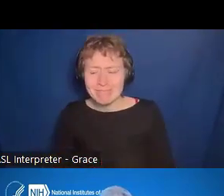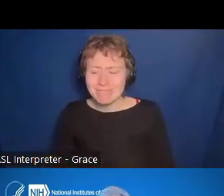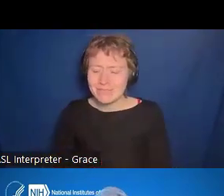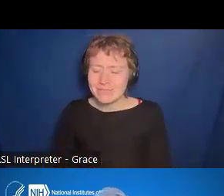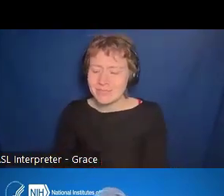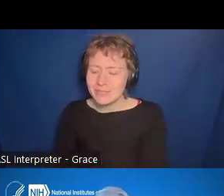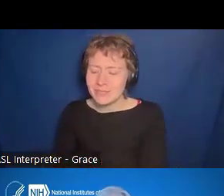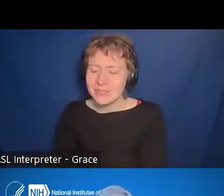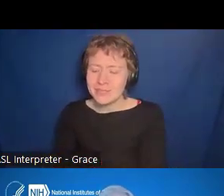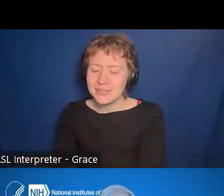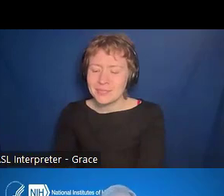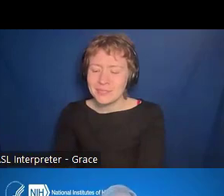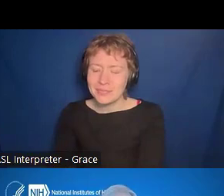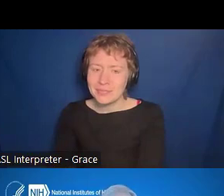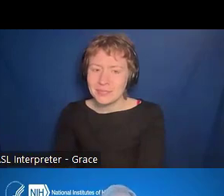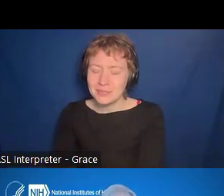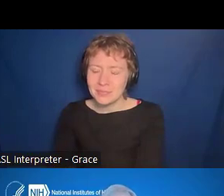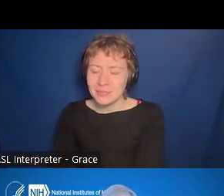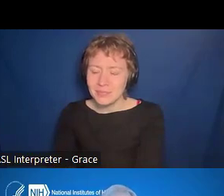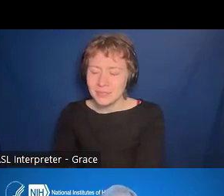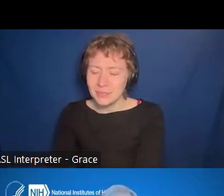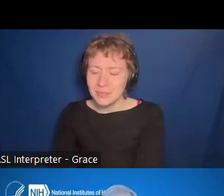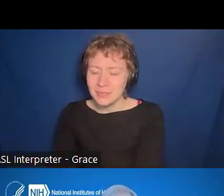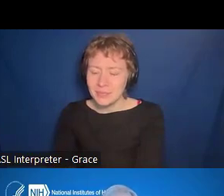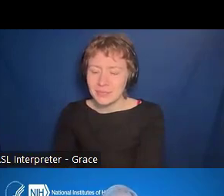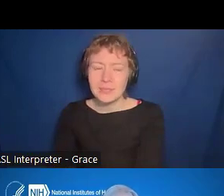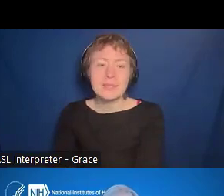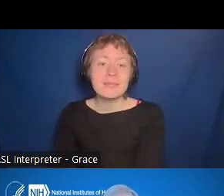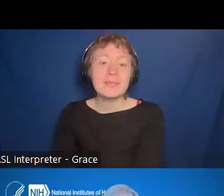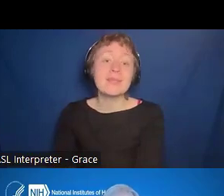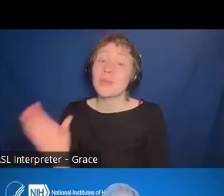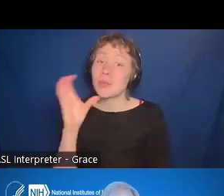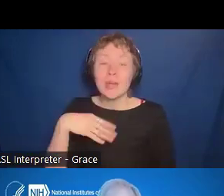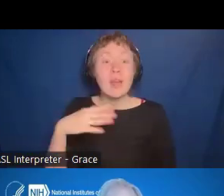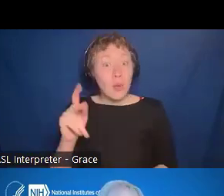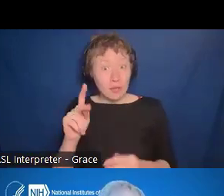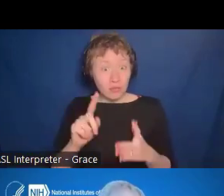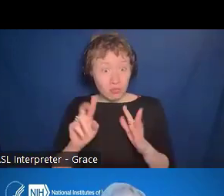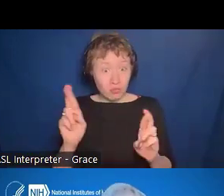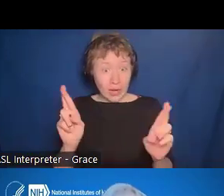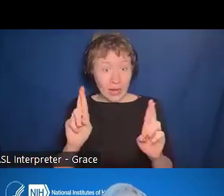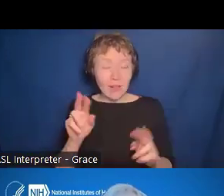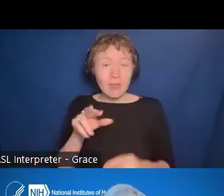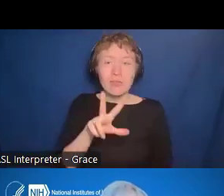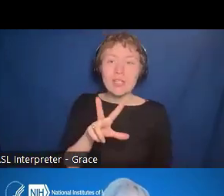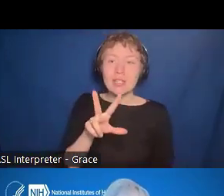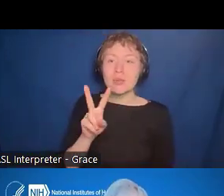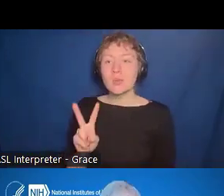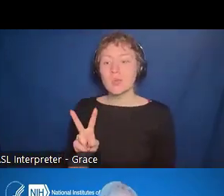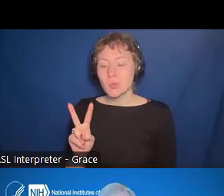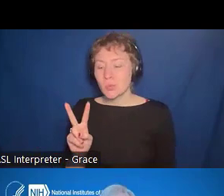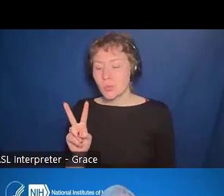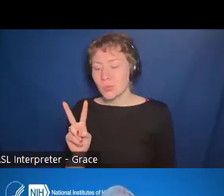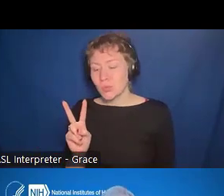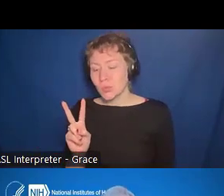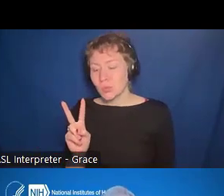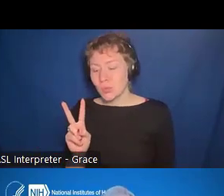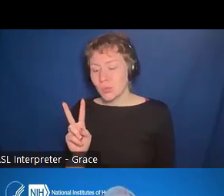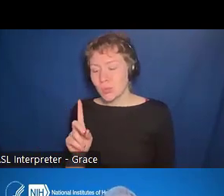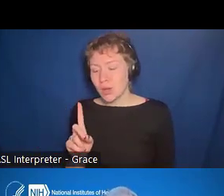on. That's so weird. All right, you ready, Megan? 3, yep, I am.